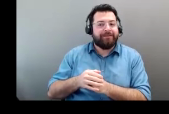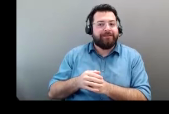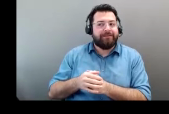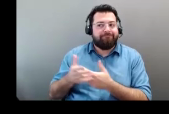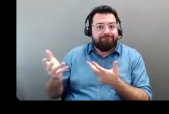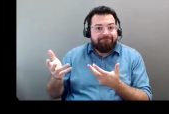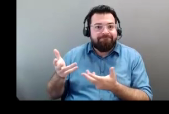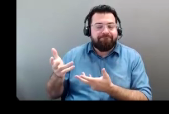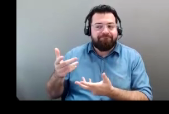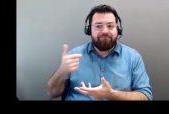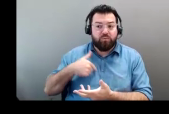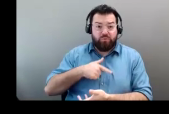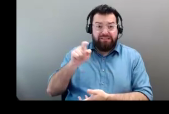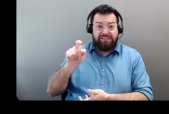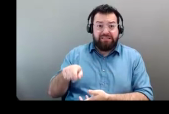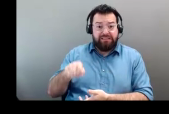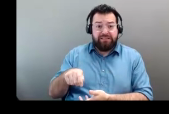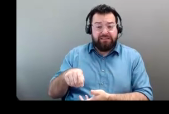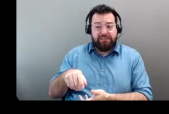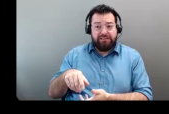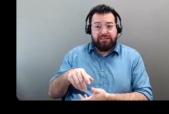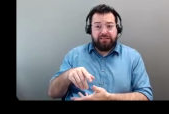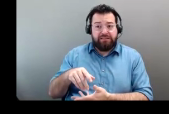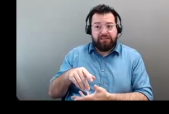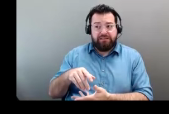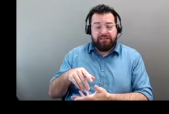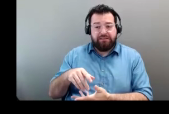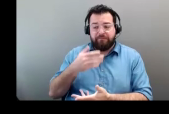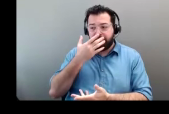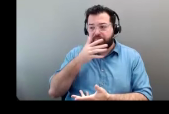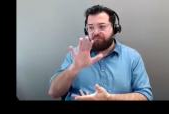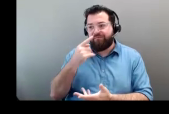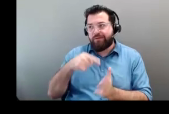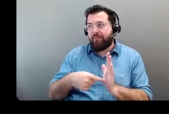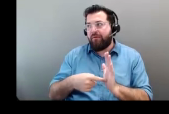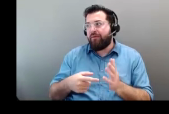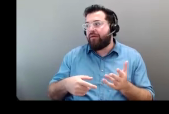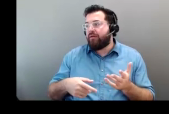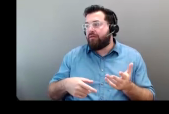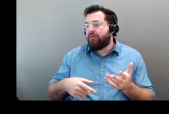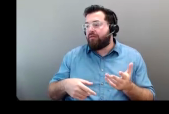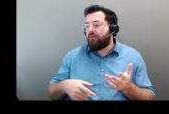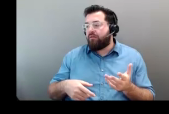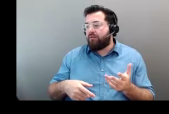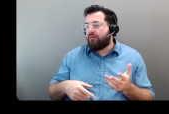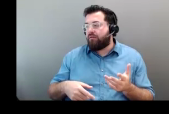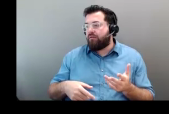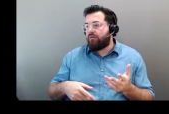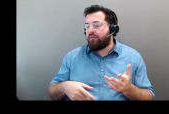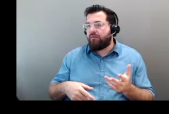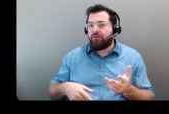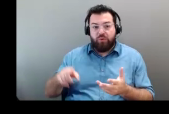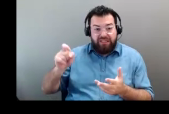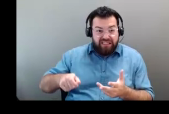do we need as many people, or, for certain things, like, is there a replacement, coming? I'm not sure about